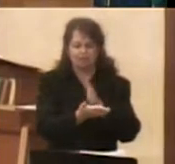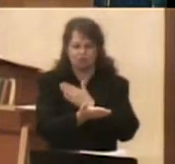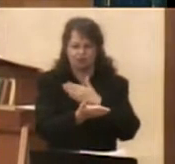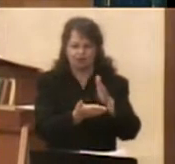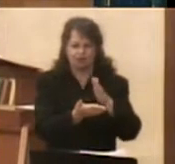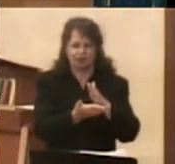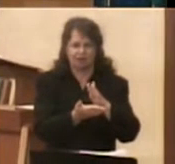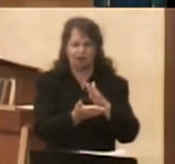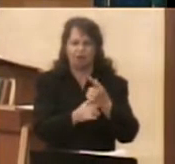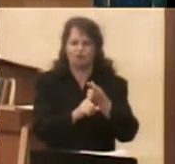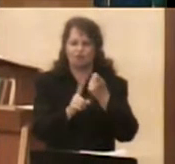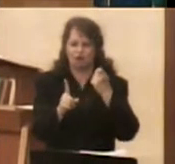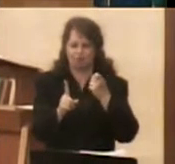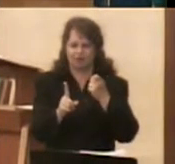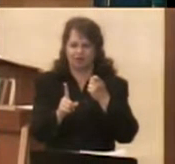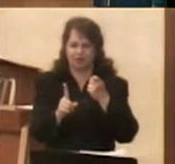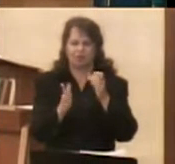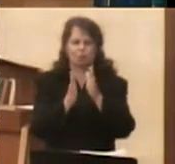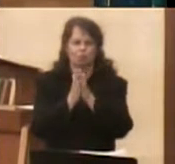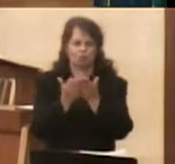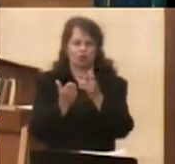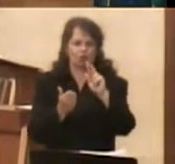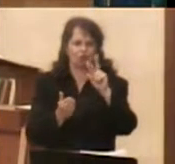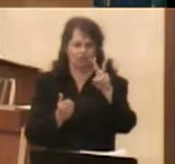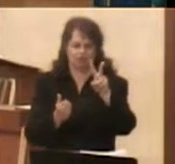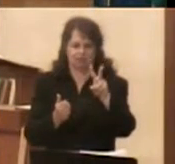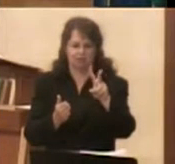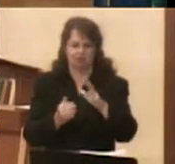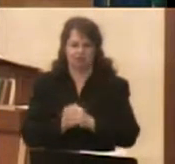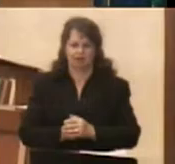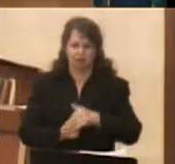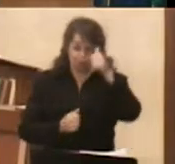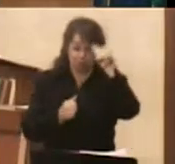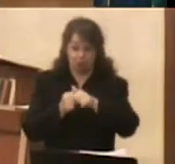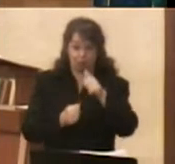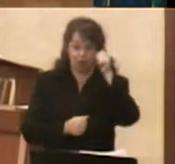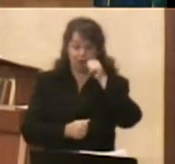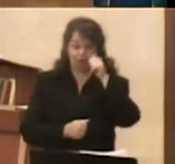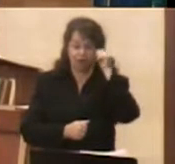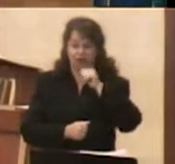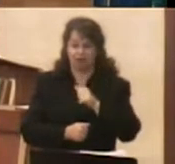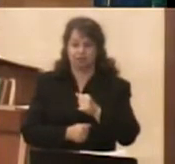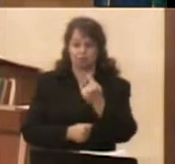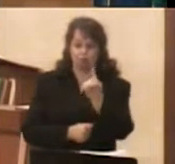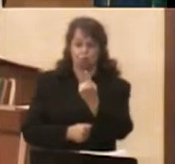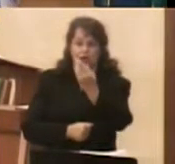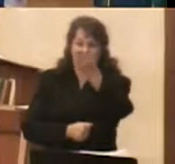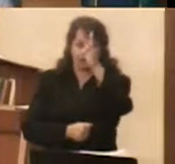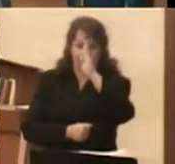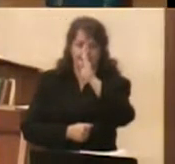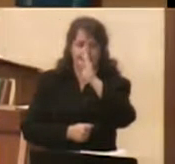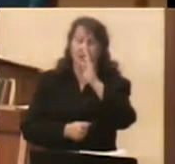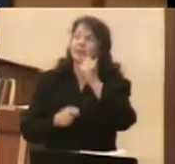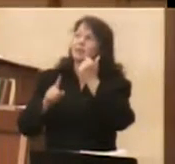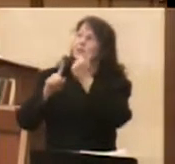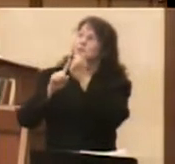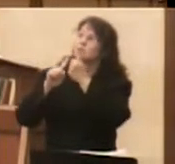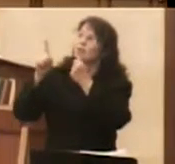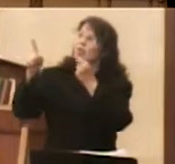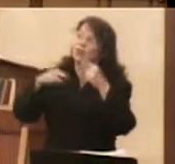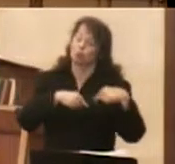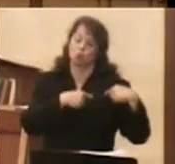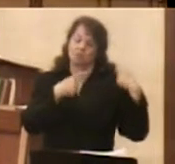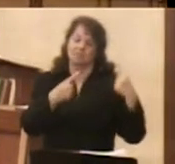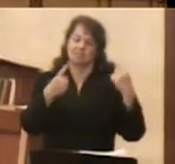hope. And remember in each day that it is this one God who is, who was,